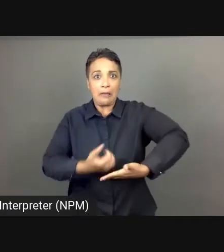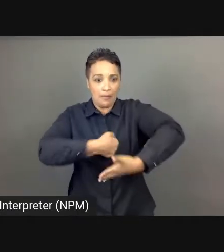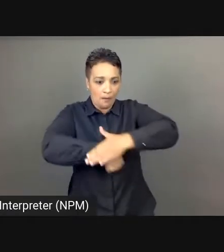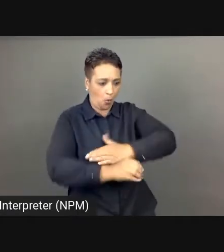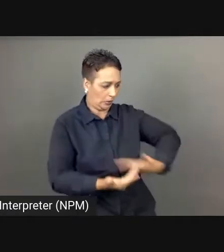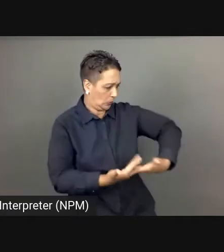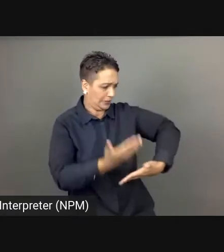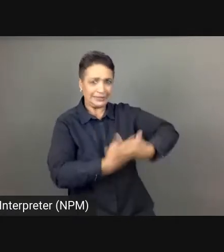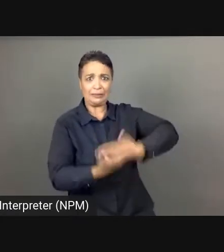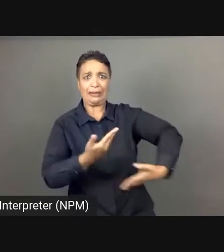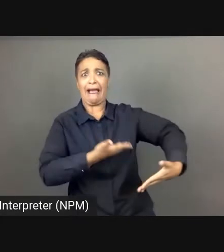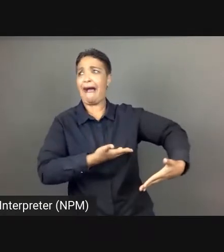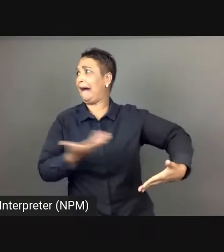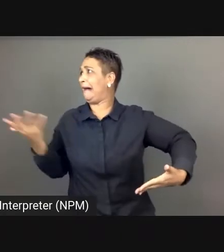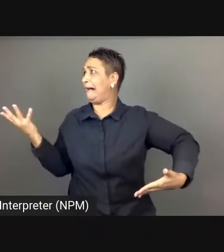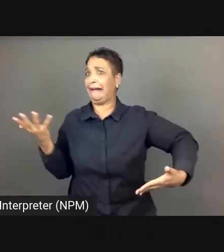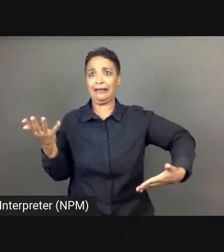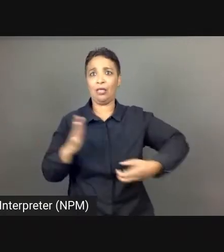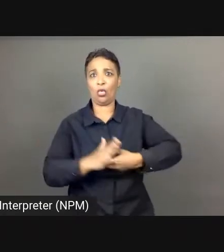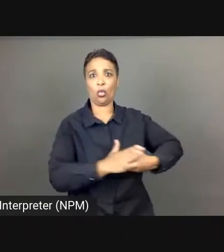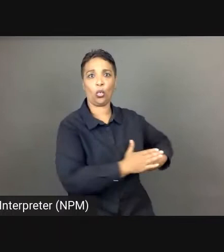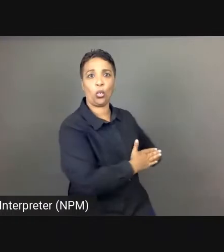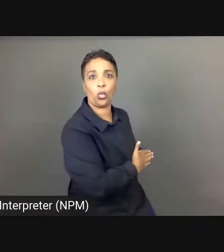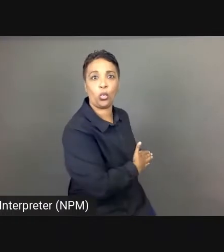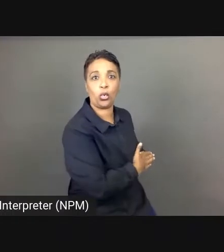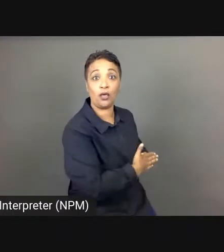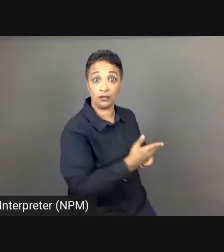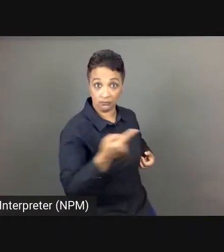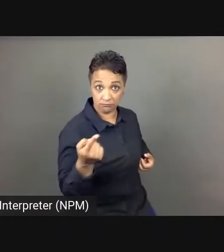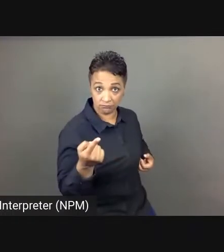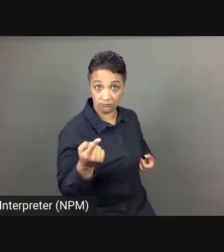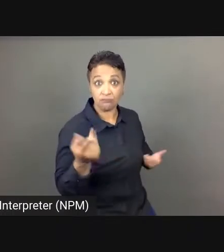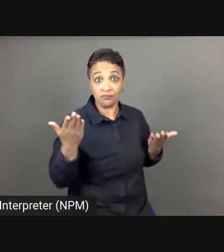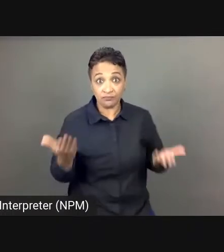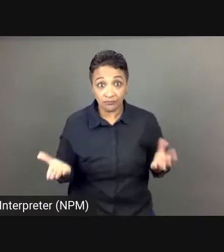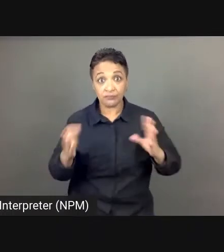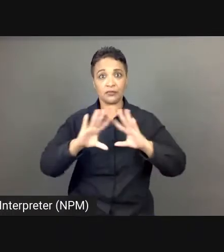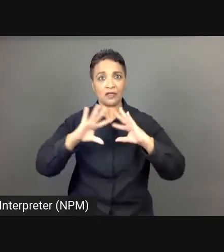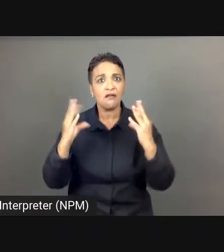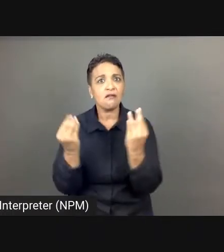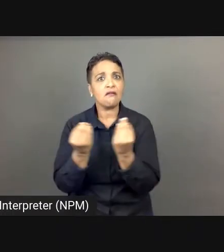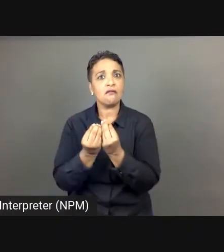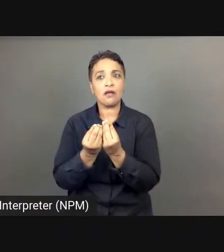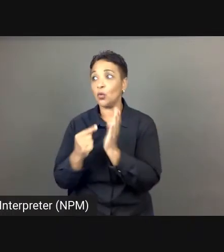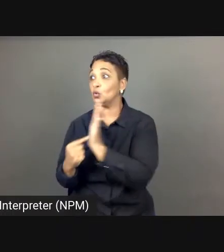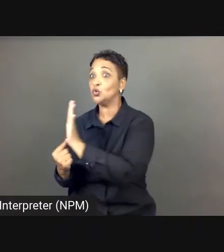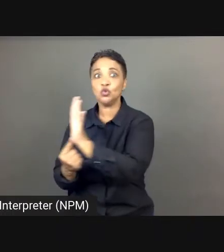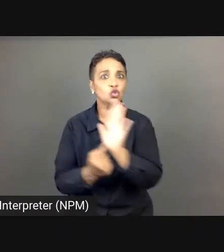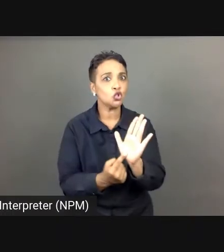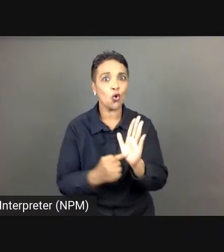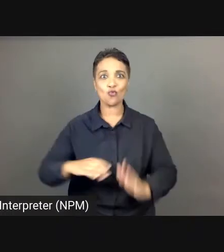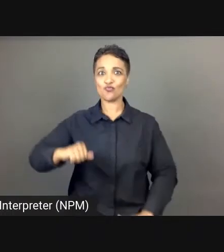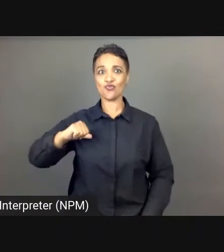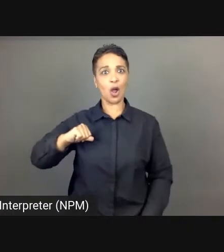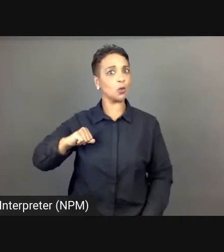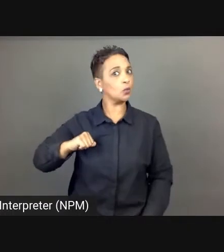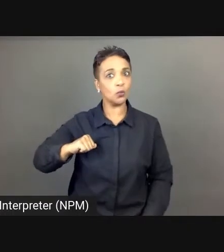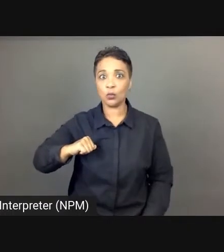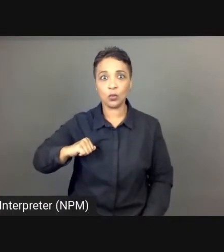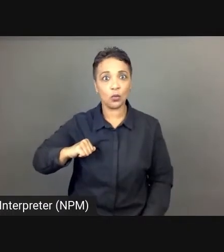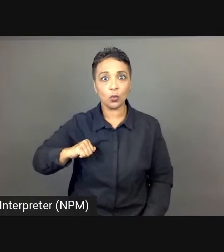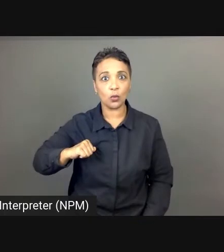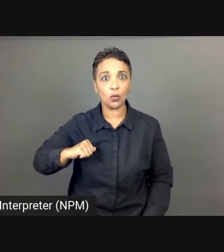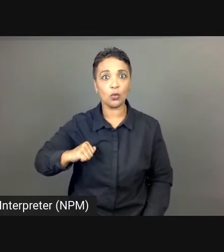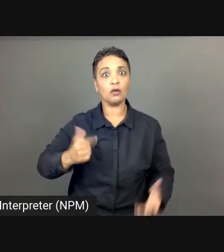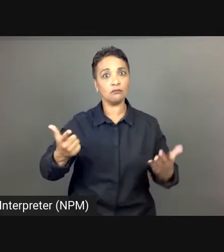want to associate with children with a family that has given birth to someone with disability. So normally, people will hide their